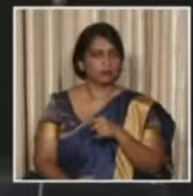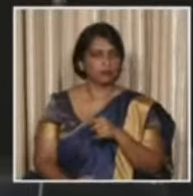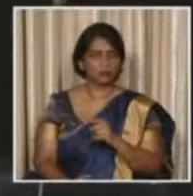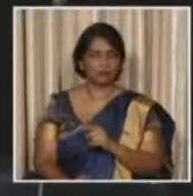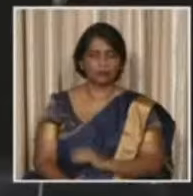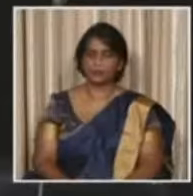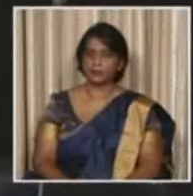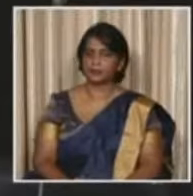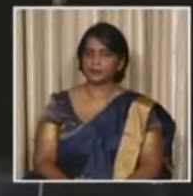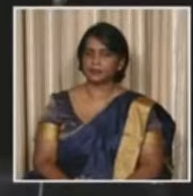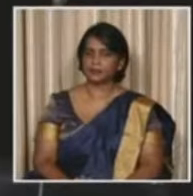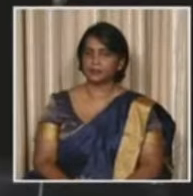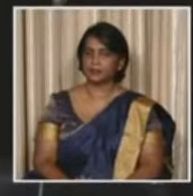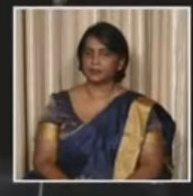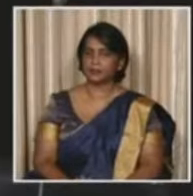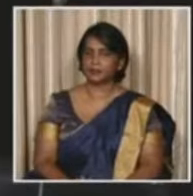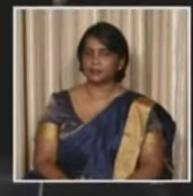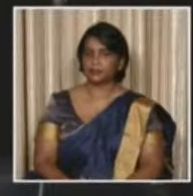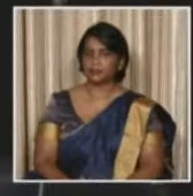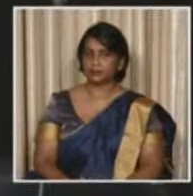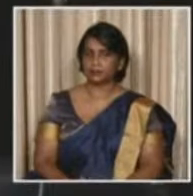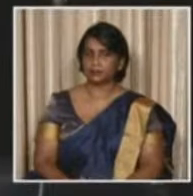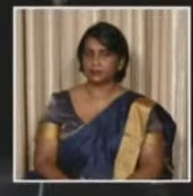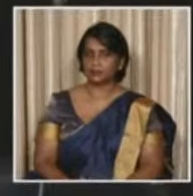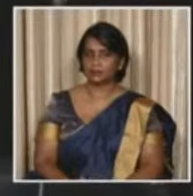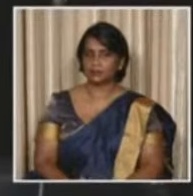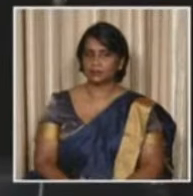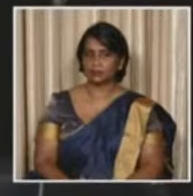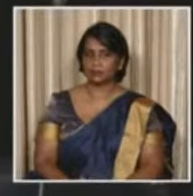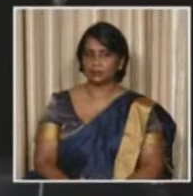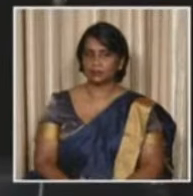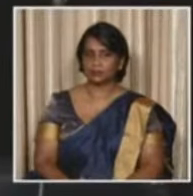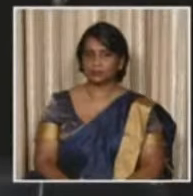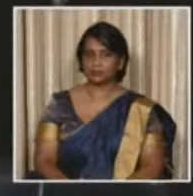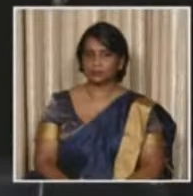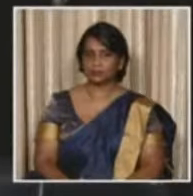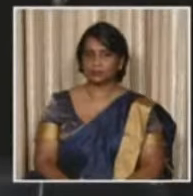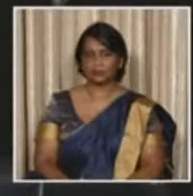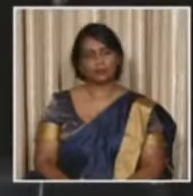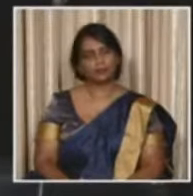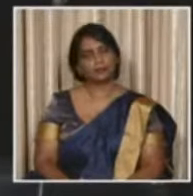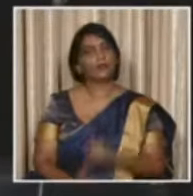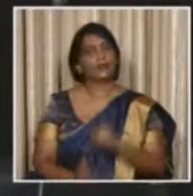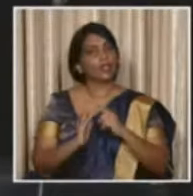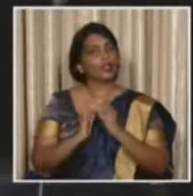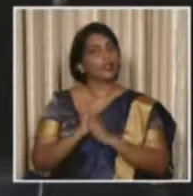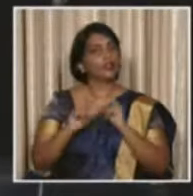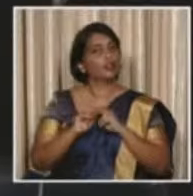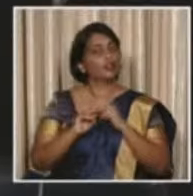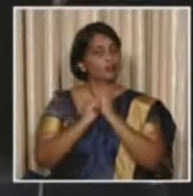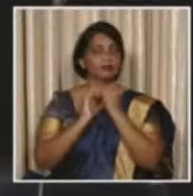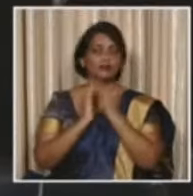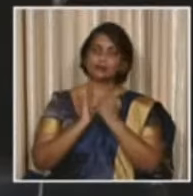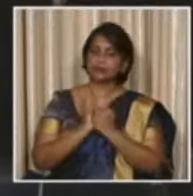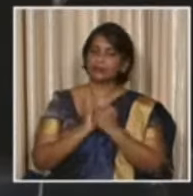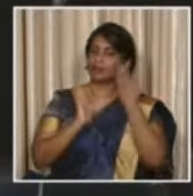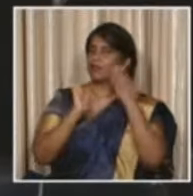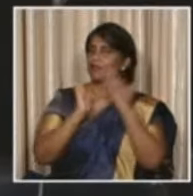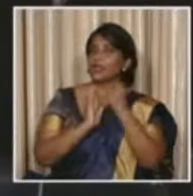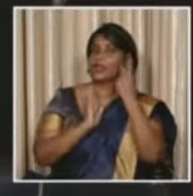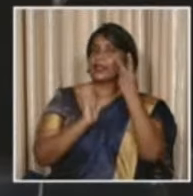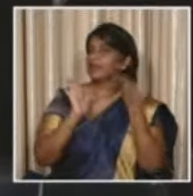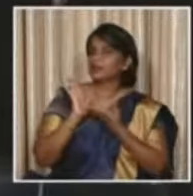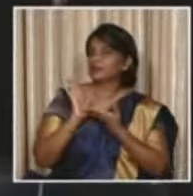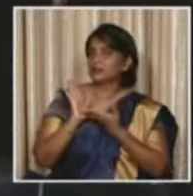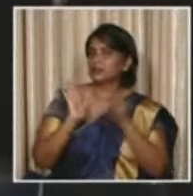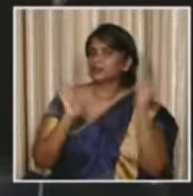how many points in the IMF program is included in this act? You didn't know that. That's the point which I raised in